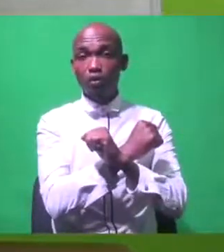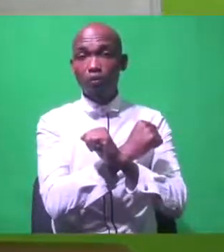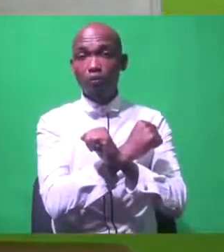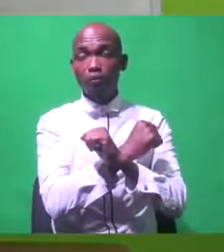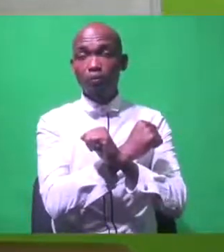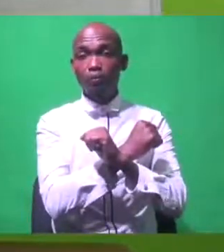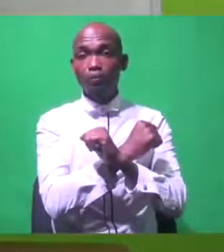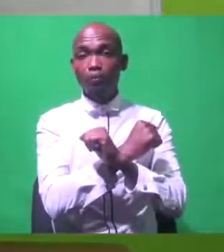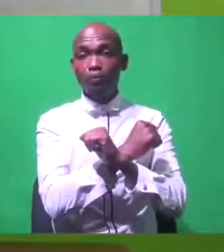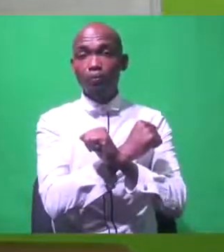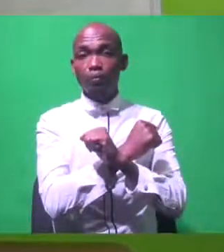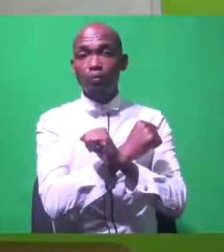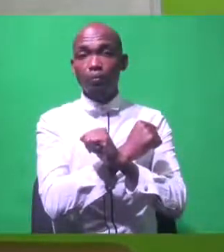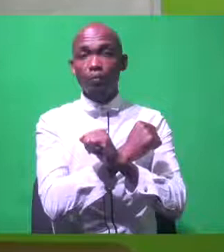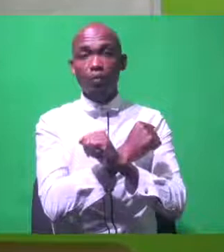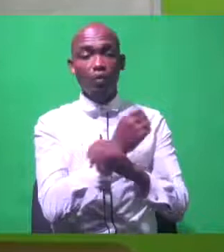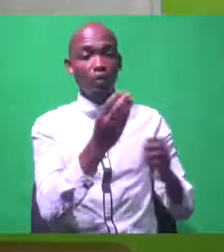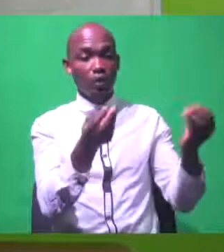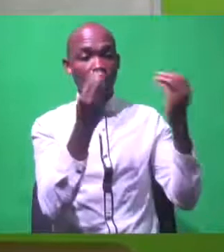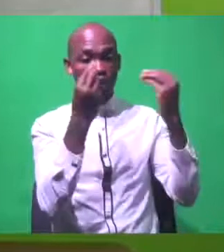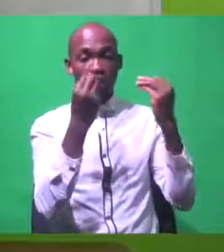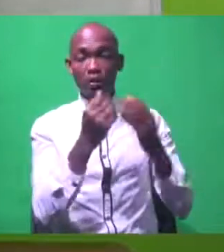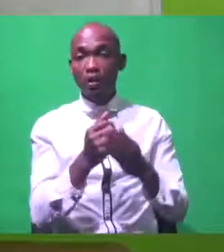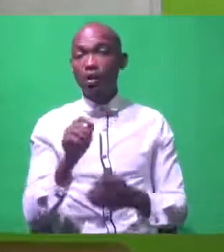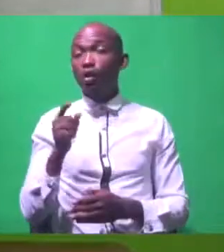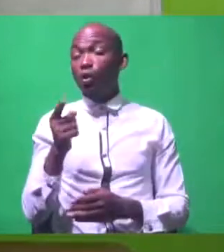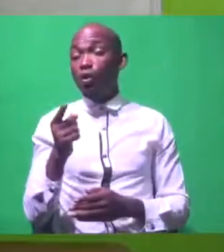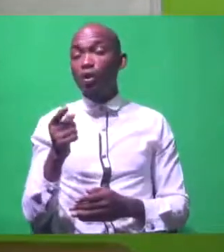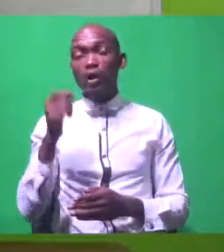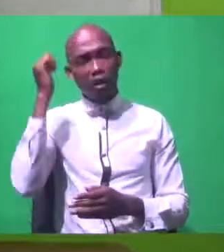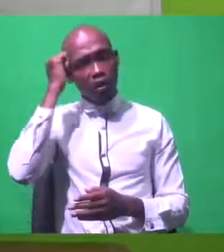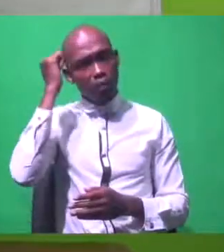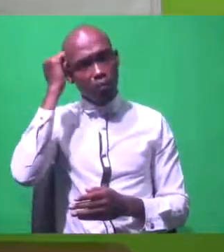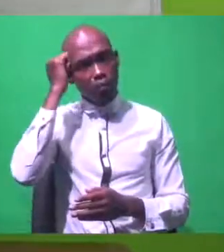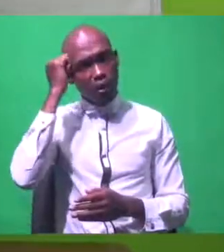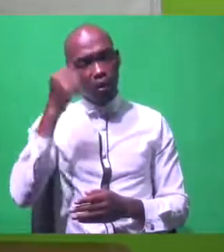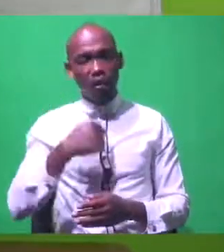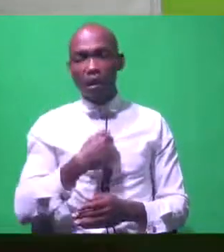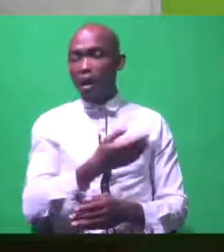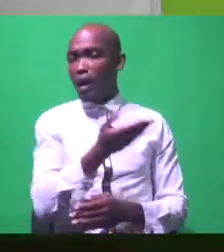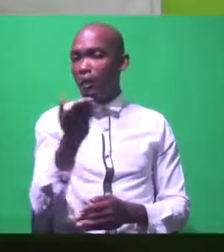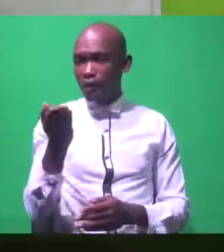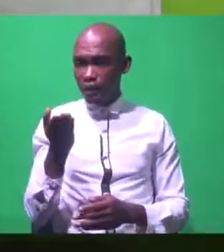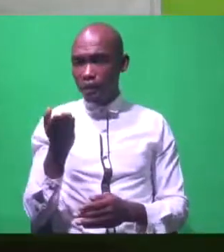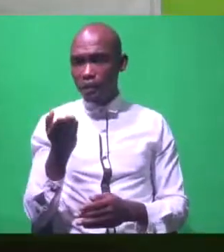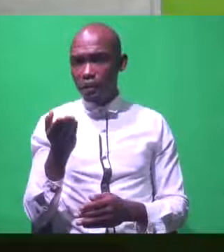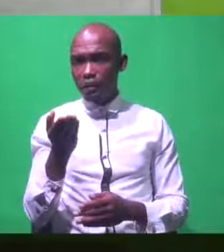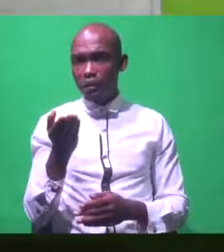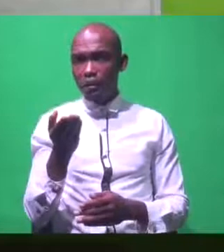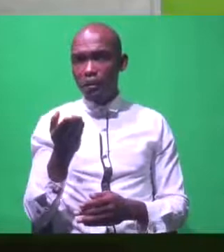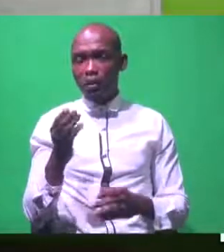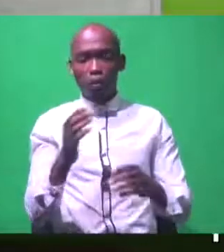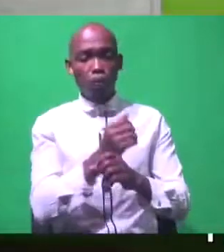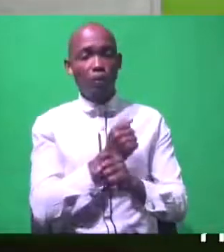of colonial education. Who can remind us what we have discussed in